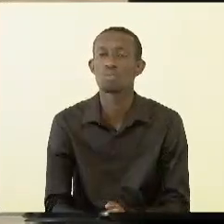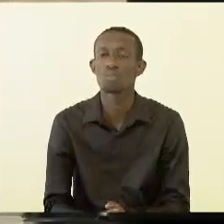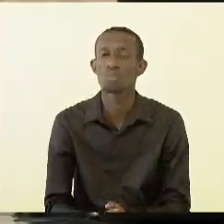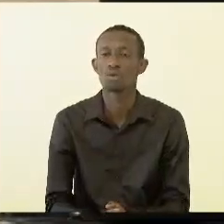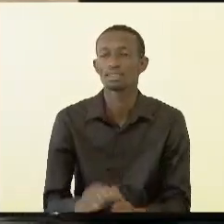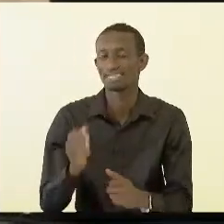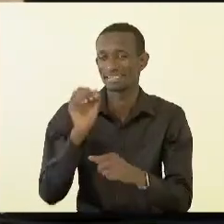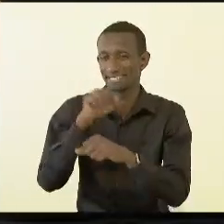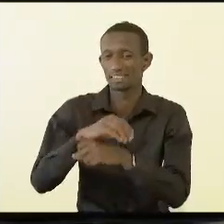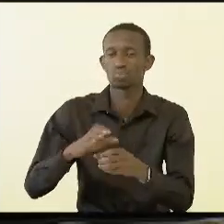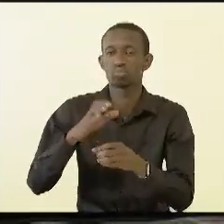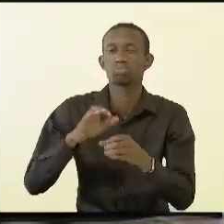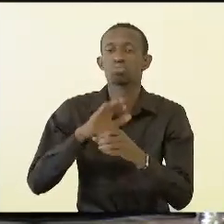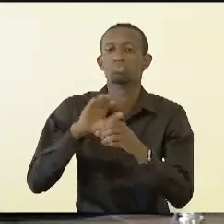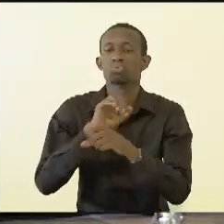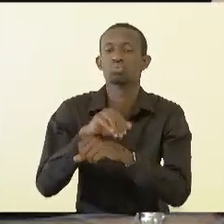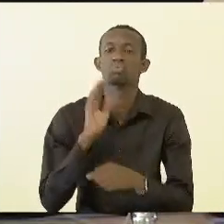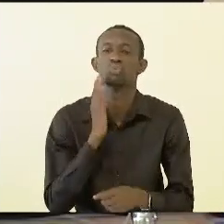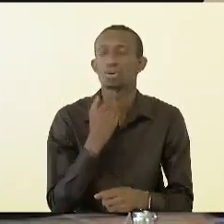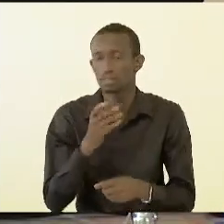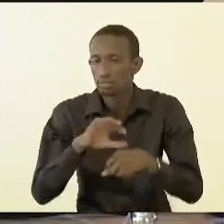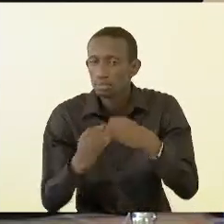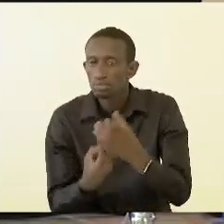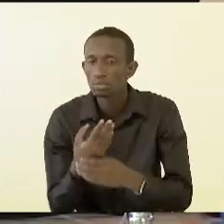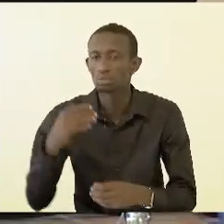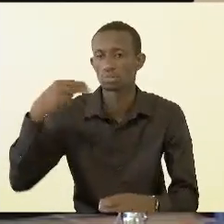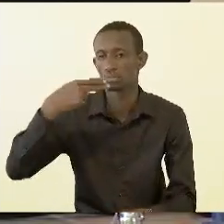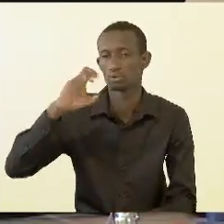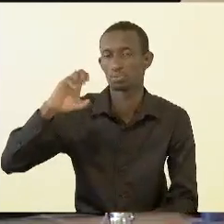passing it over water. So it forms the hydrochloric acid.